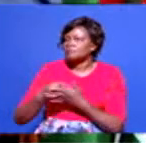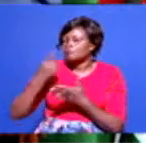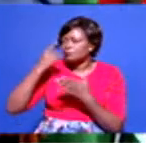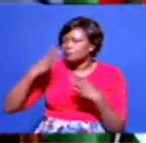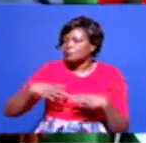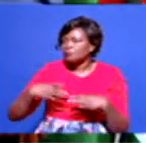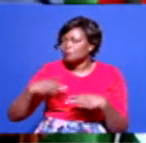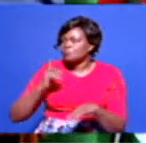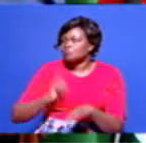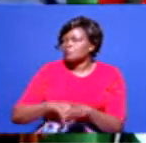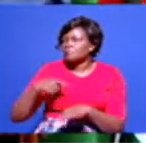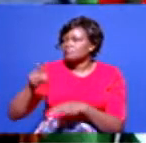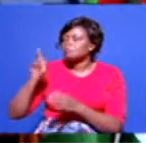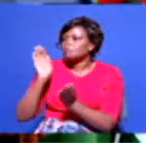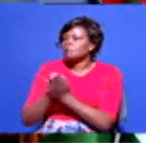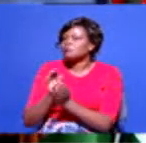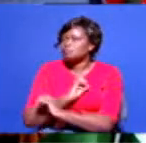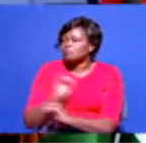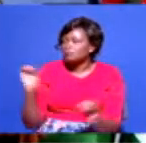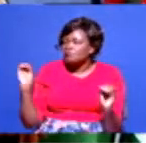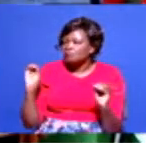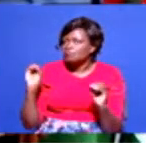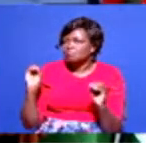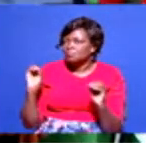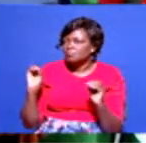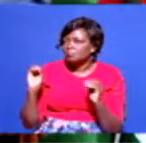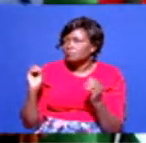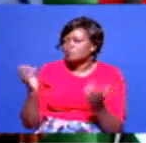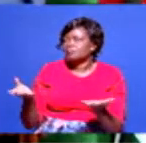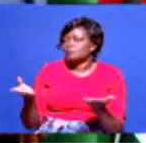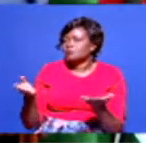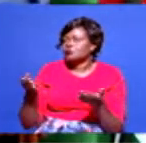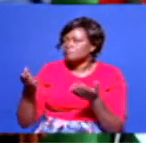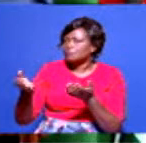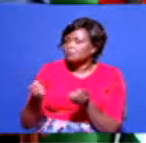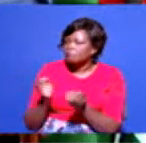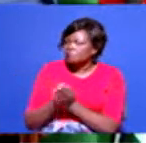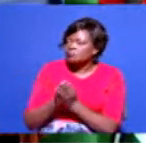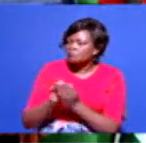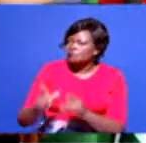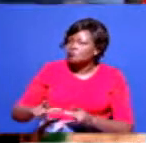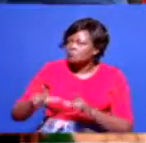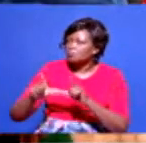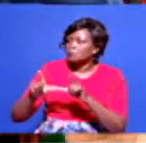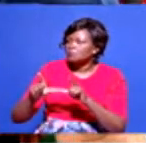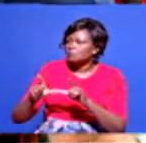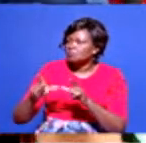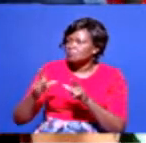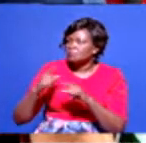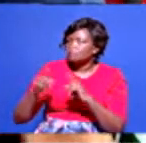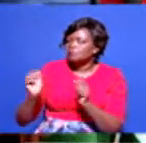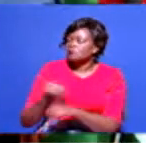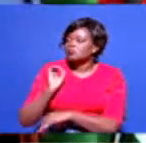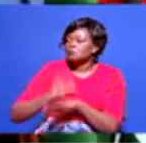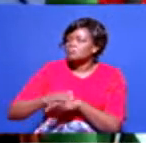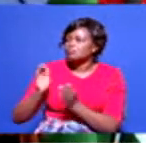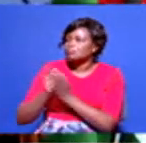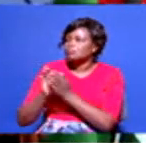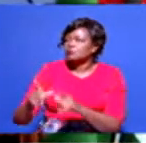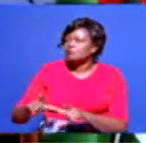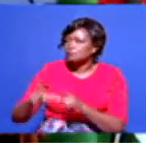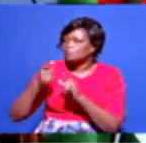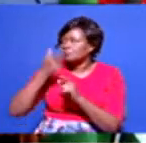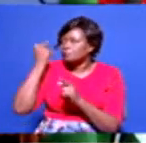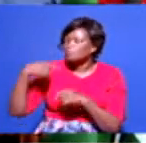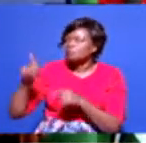it is not a bank? Yeah. You know, so do they need a banking license? But they can't get a banking license because they are not a